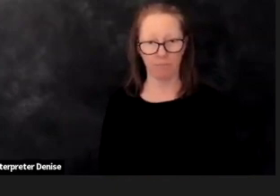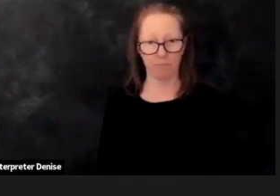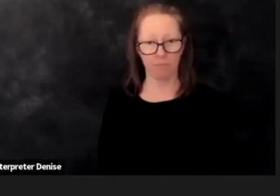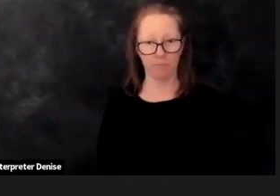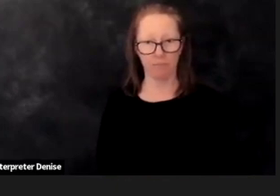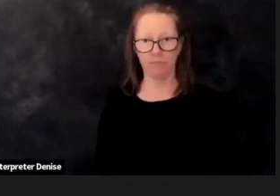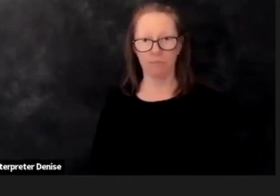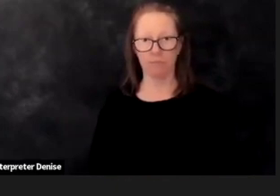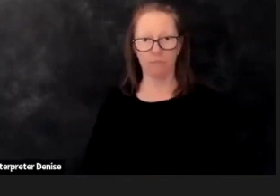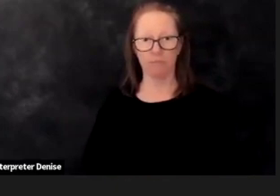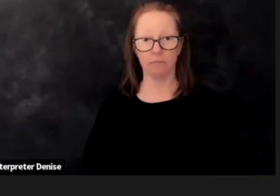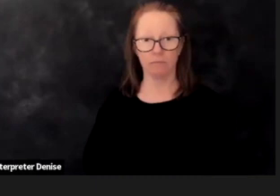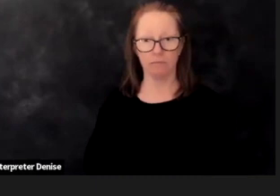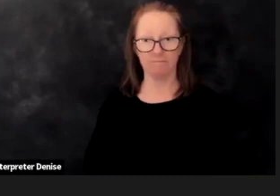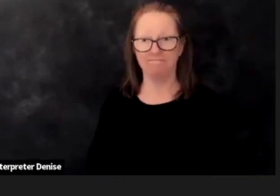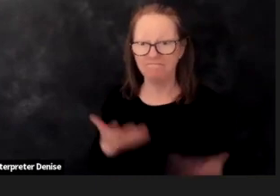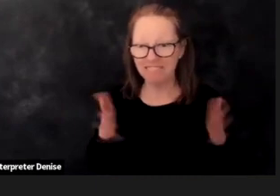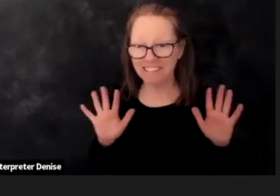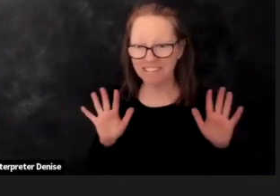Yeah, that's it.